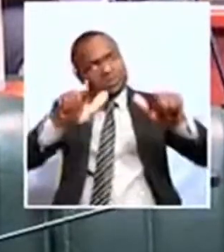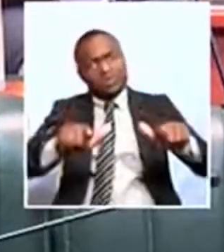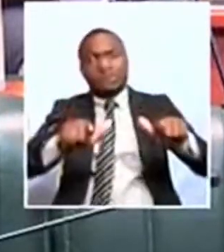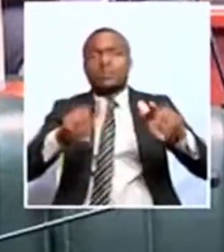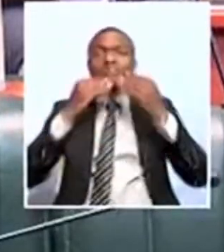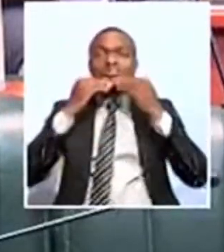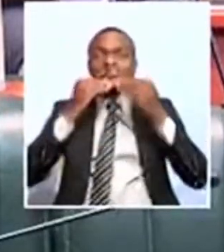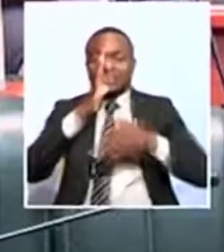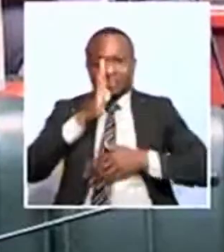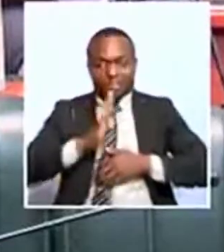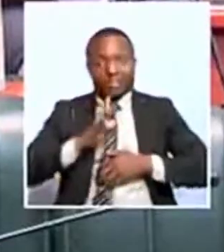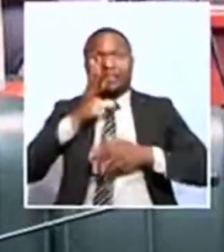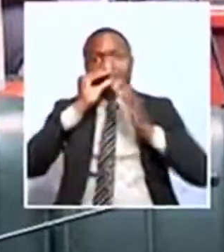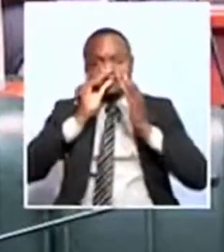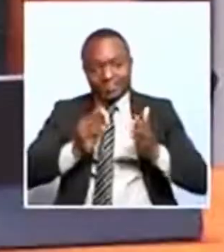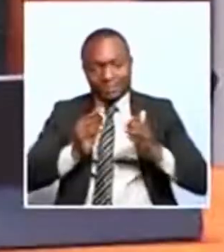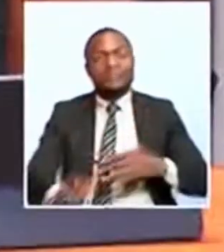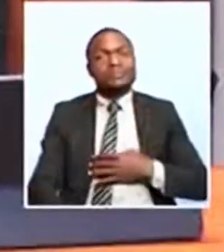Speaker.